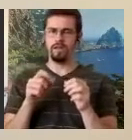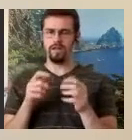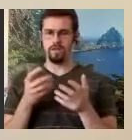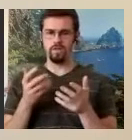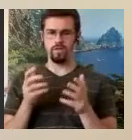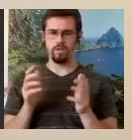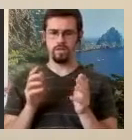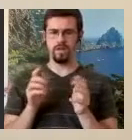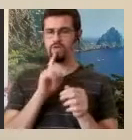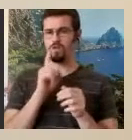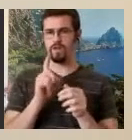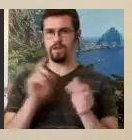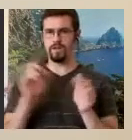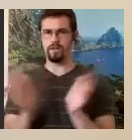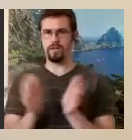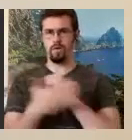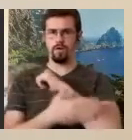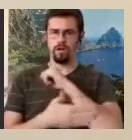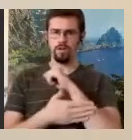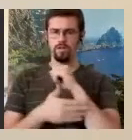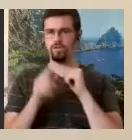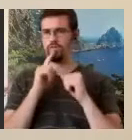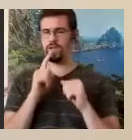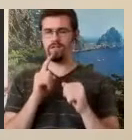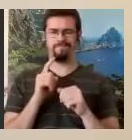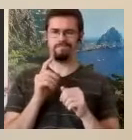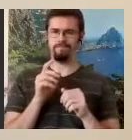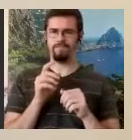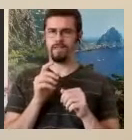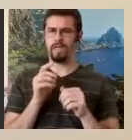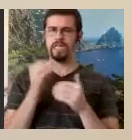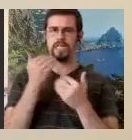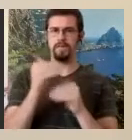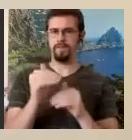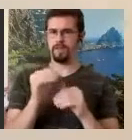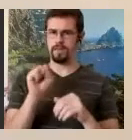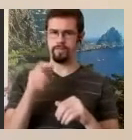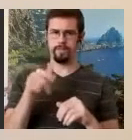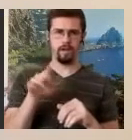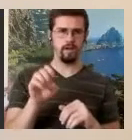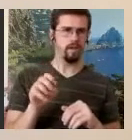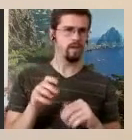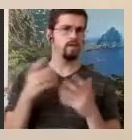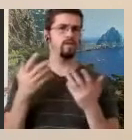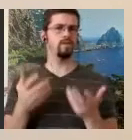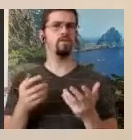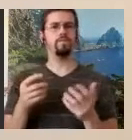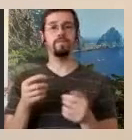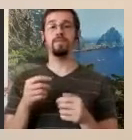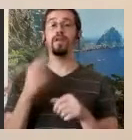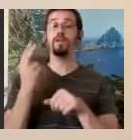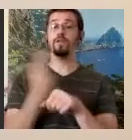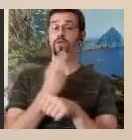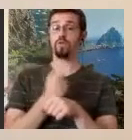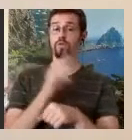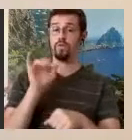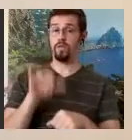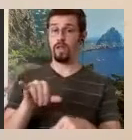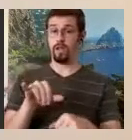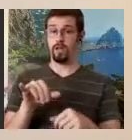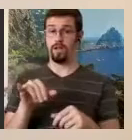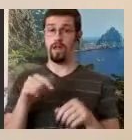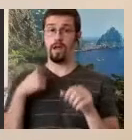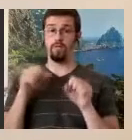the resources, human resources, are limited. So using the written text, I was able to come to some